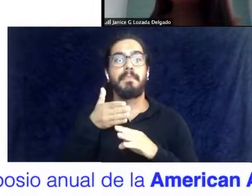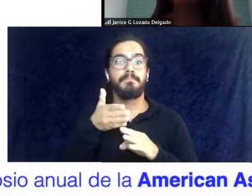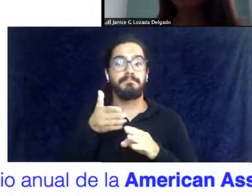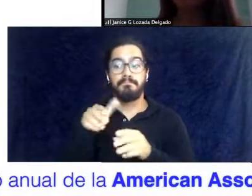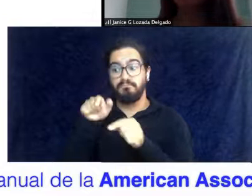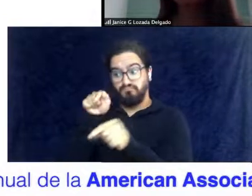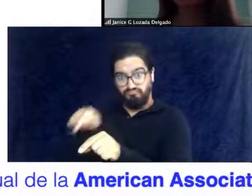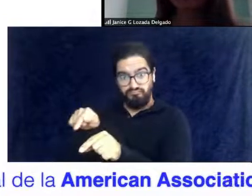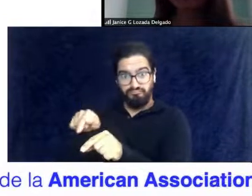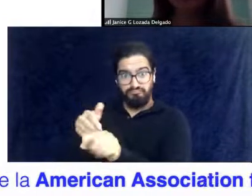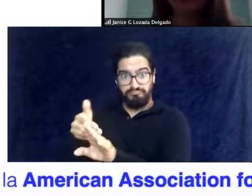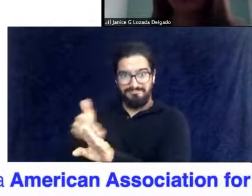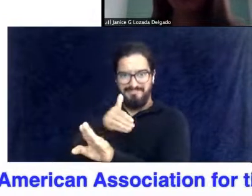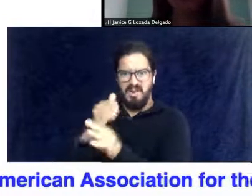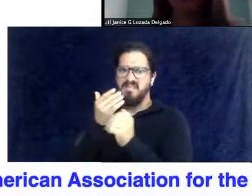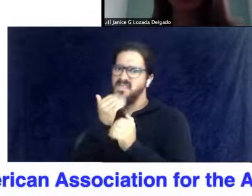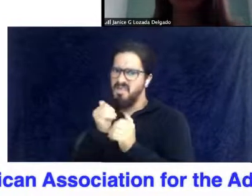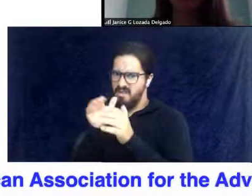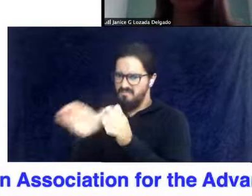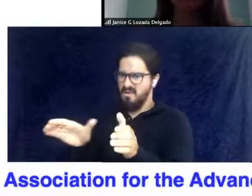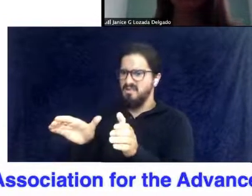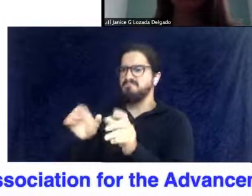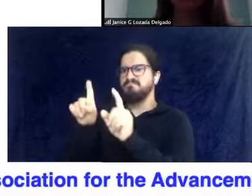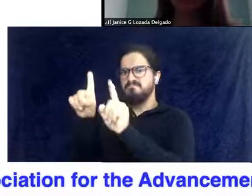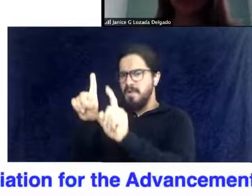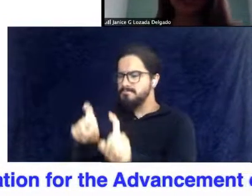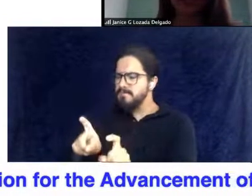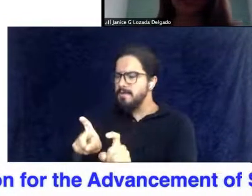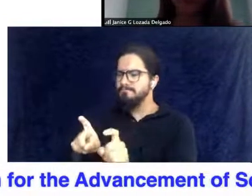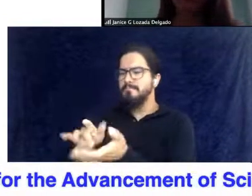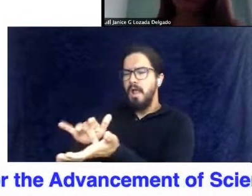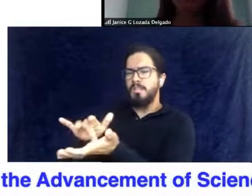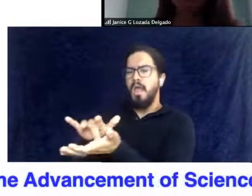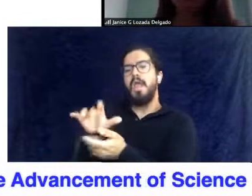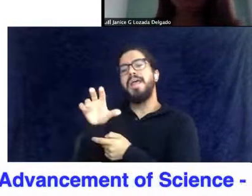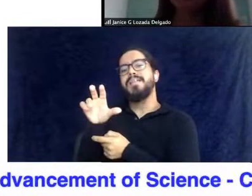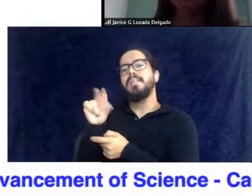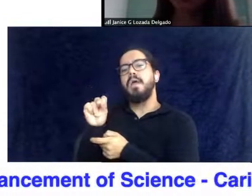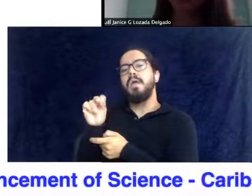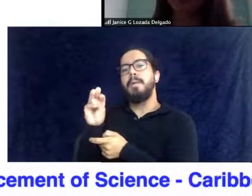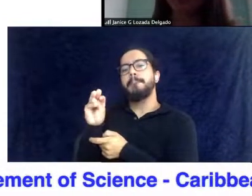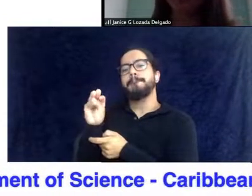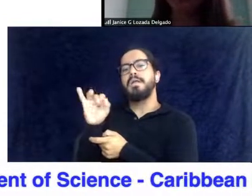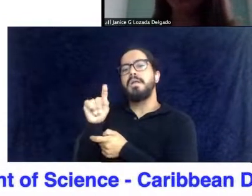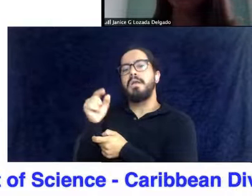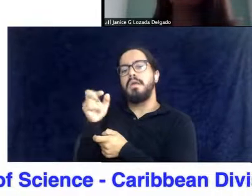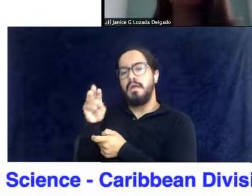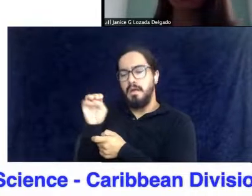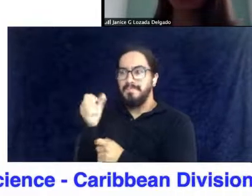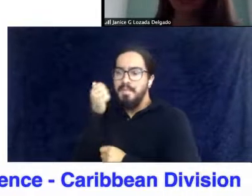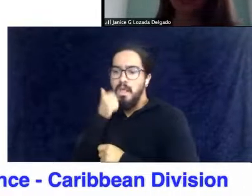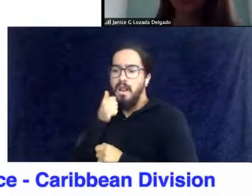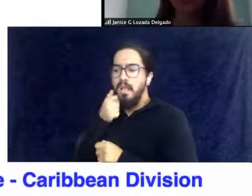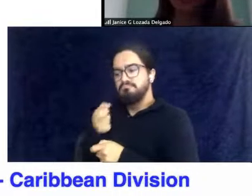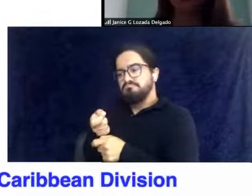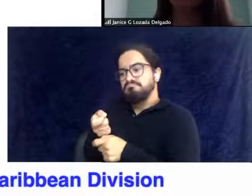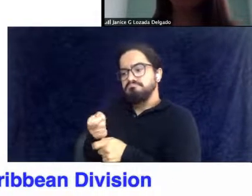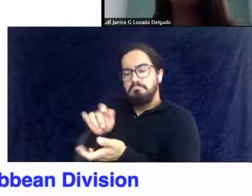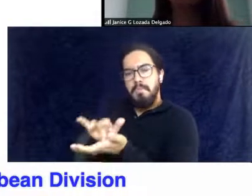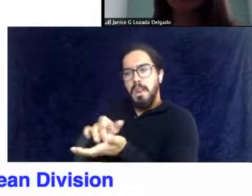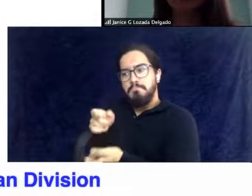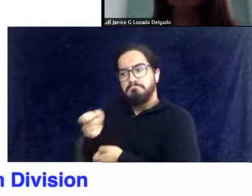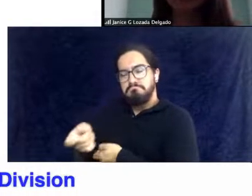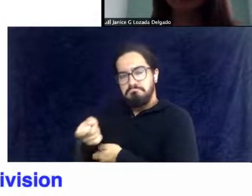were treated with 30 milligrams of losartan per day, and we collected whole blood at baseline and